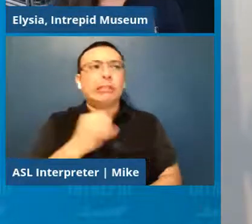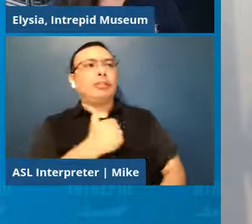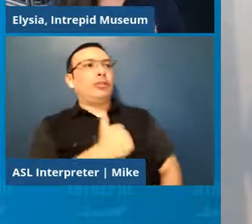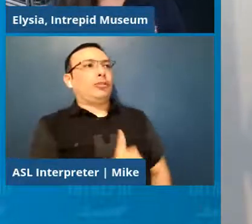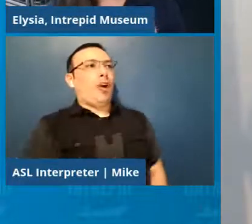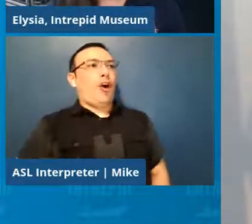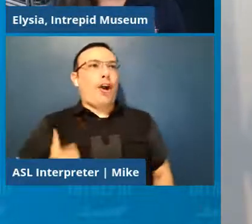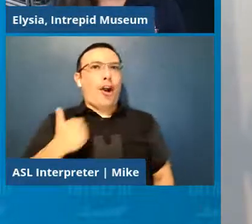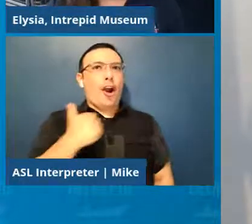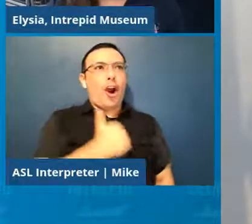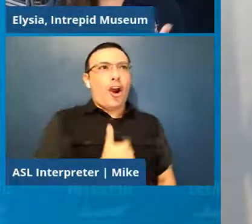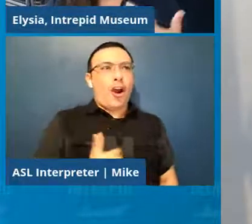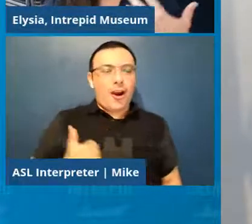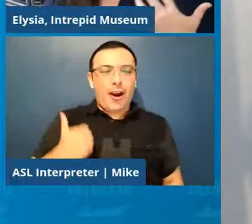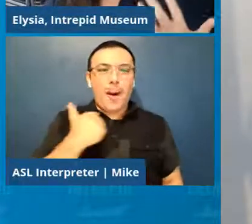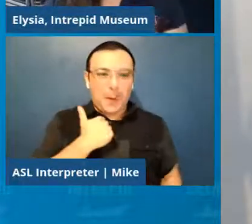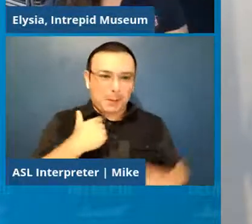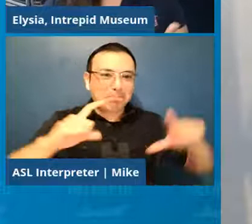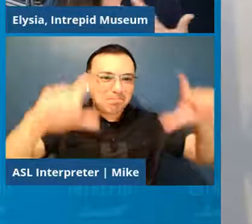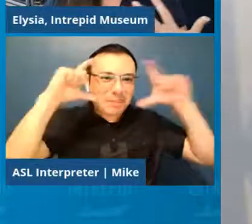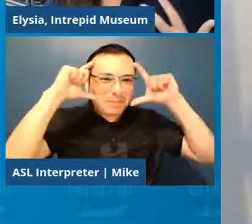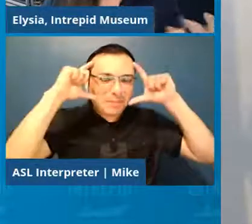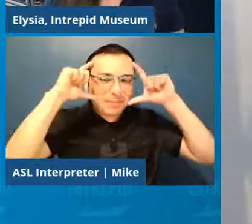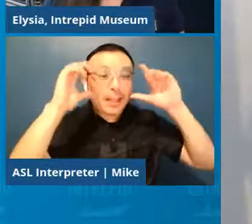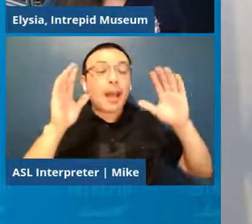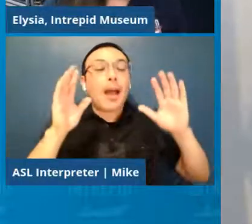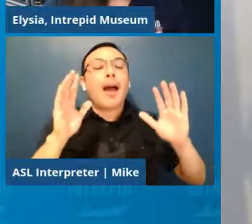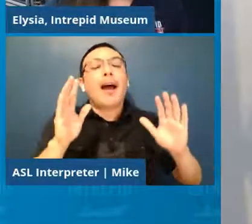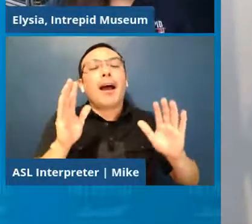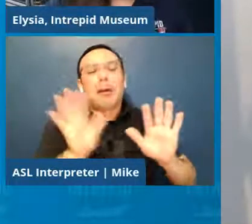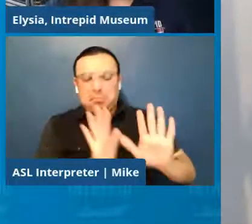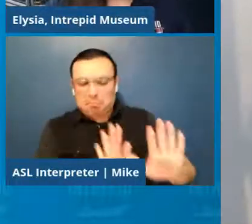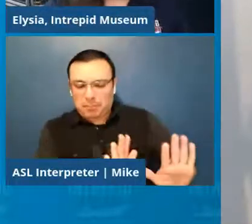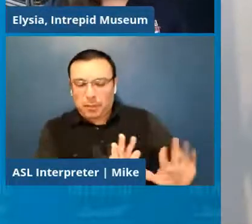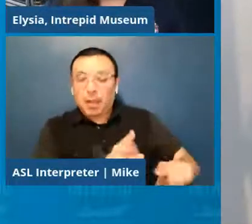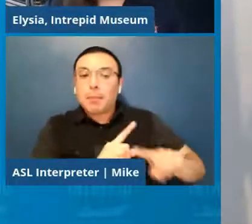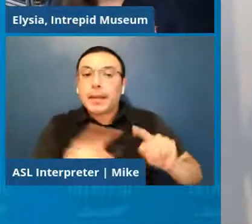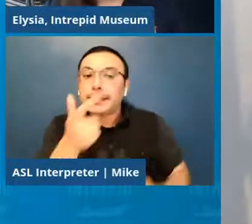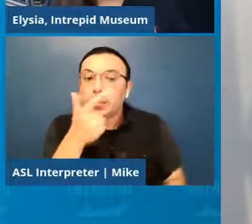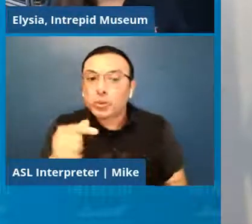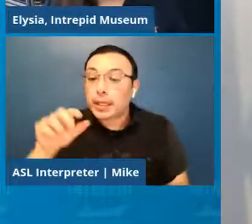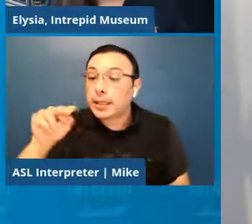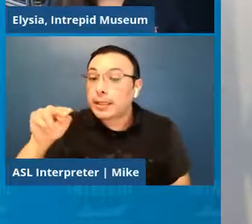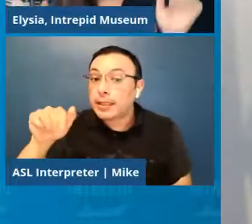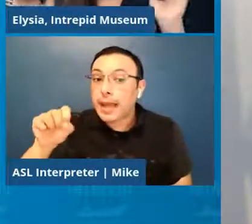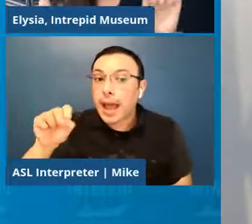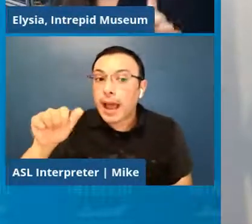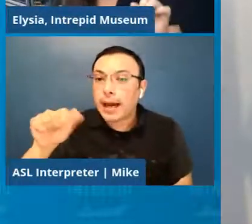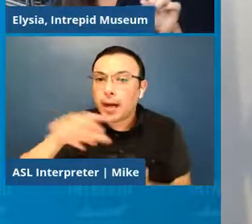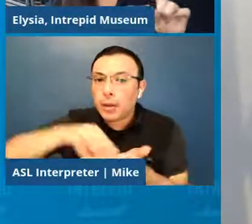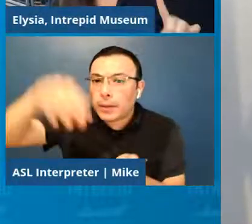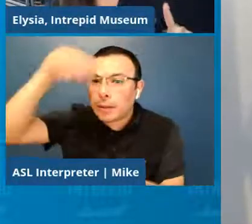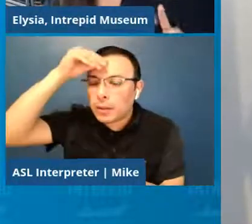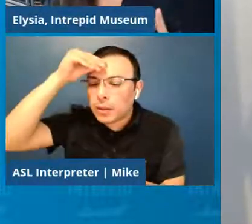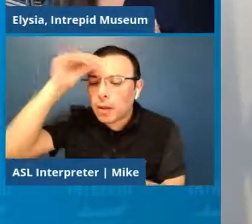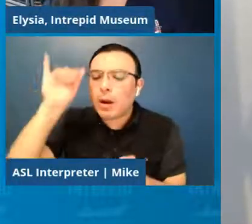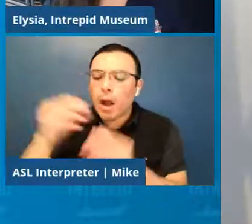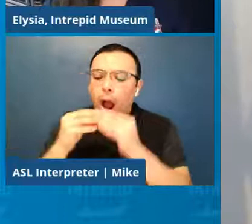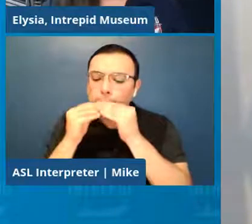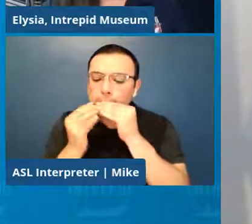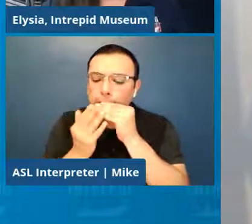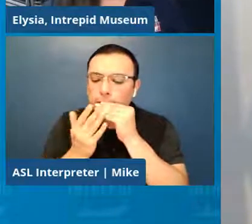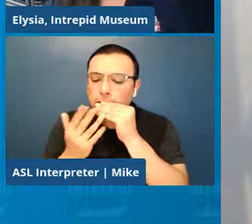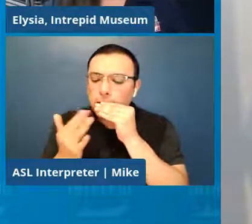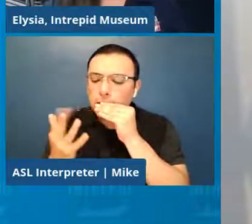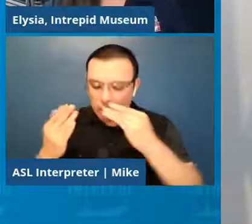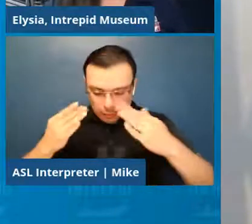and other types of food that they should or should not take up on those early flights. So now, if an astronaut